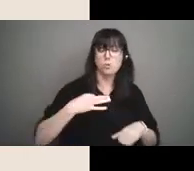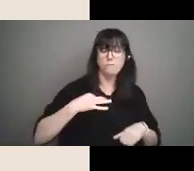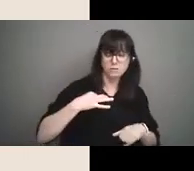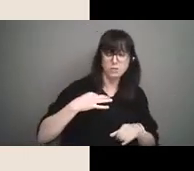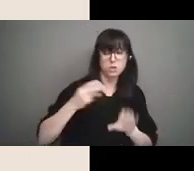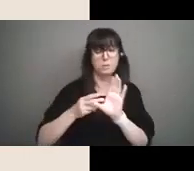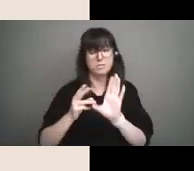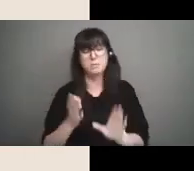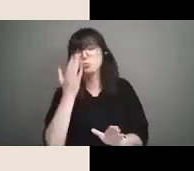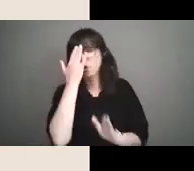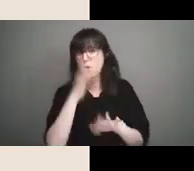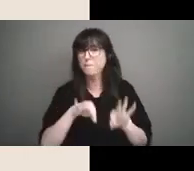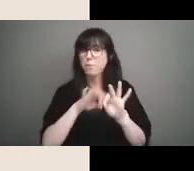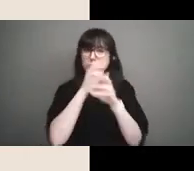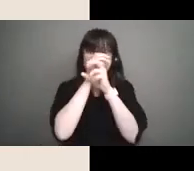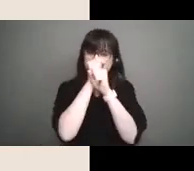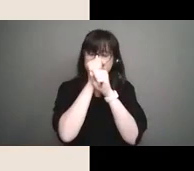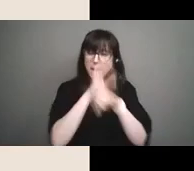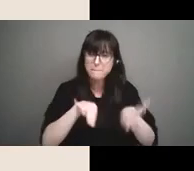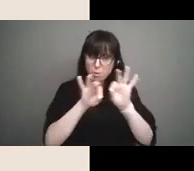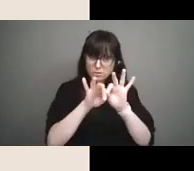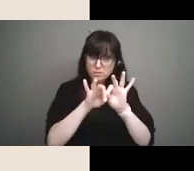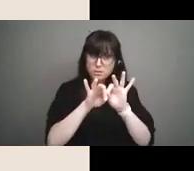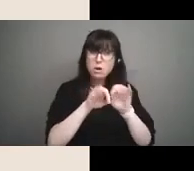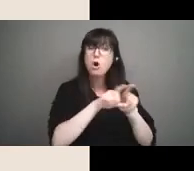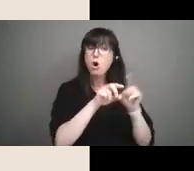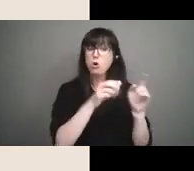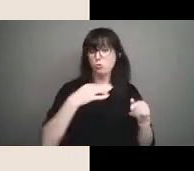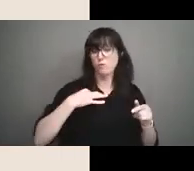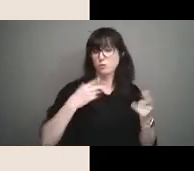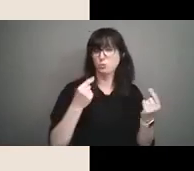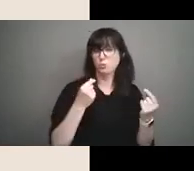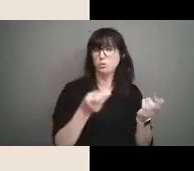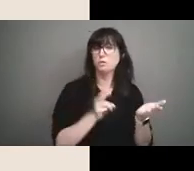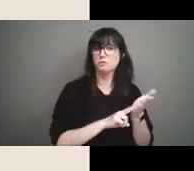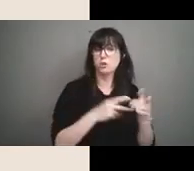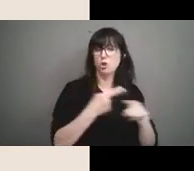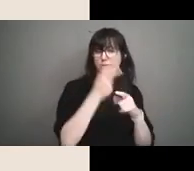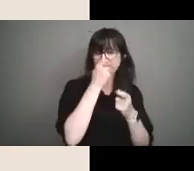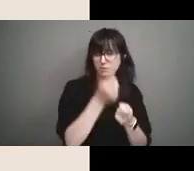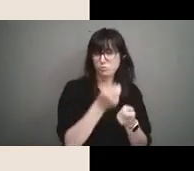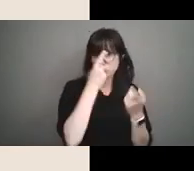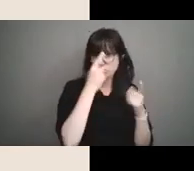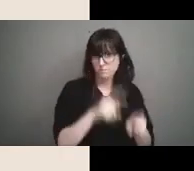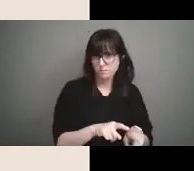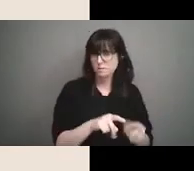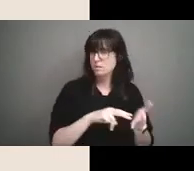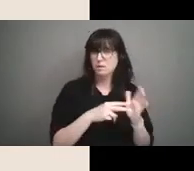understood the confidentiality was important, and then volunteers on top of that signed a conflict of interest agreement so that they wouldn't, you know, attempt